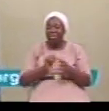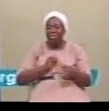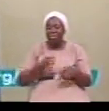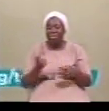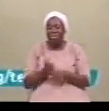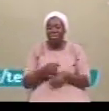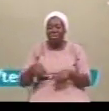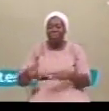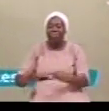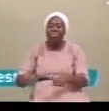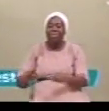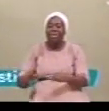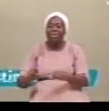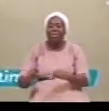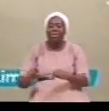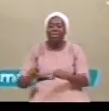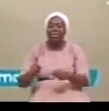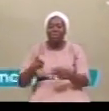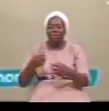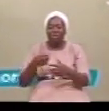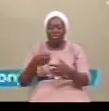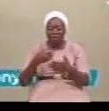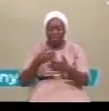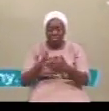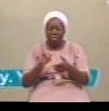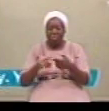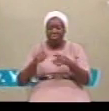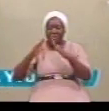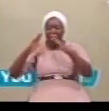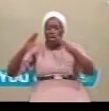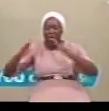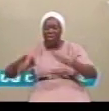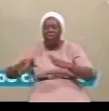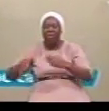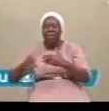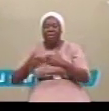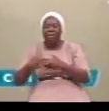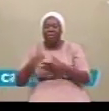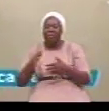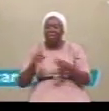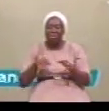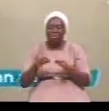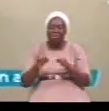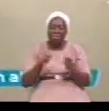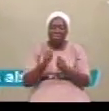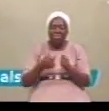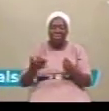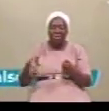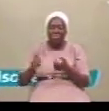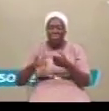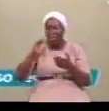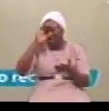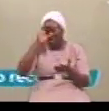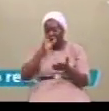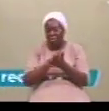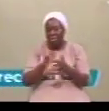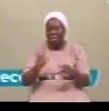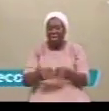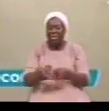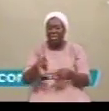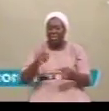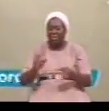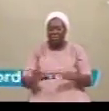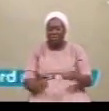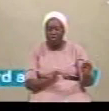from very close to our house here. So after I directed everything to my husband, as I moved, I discovered the